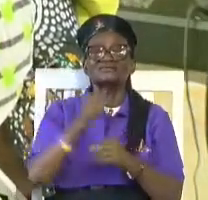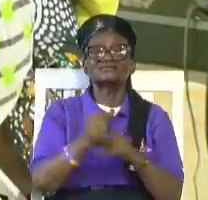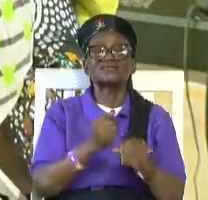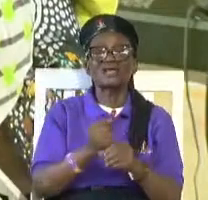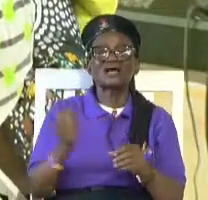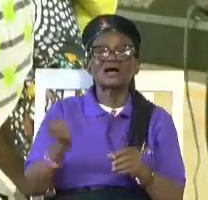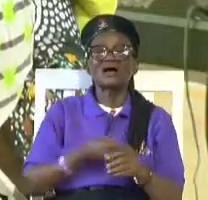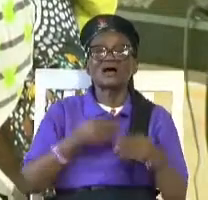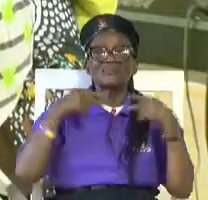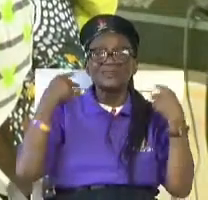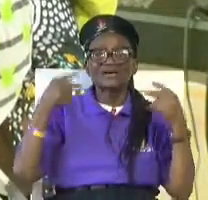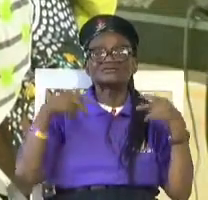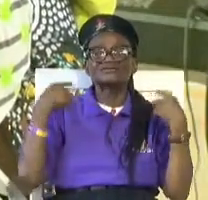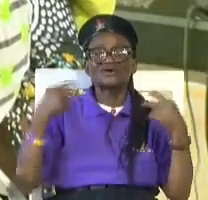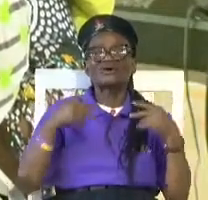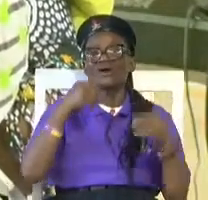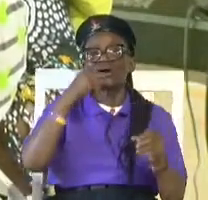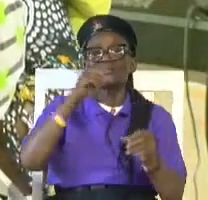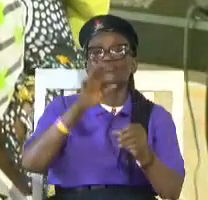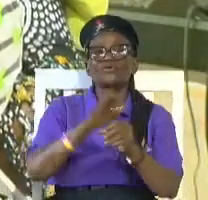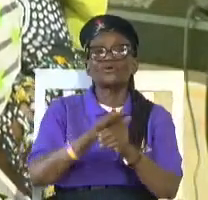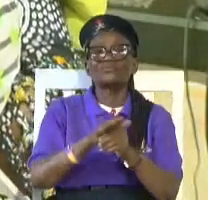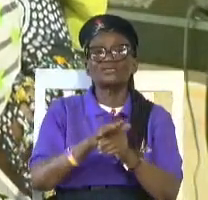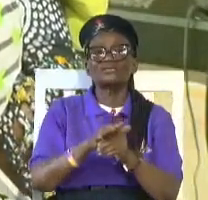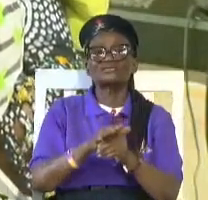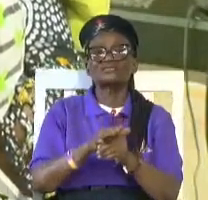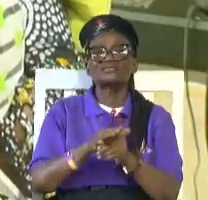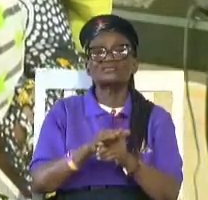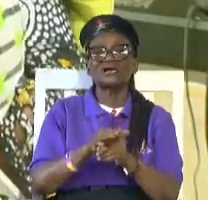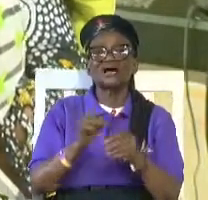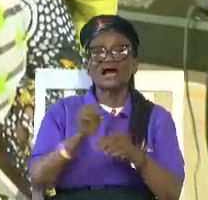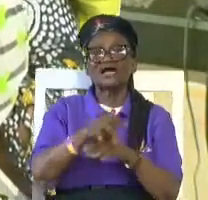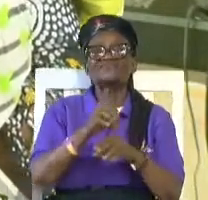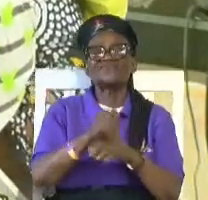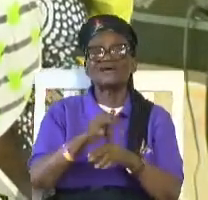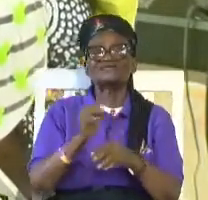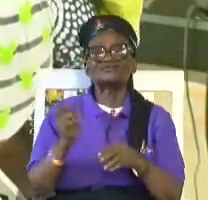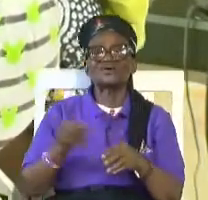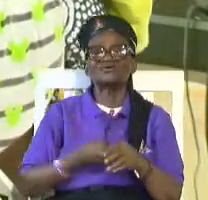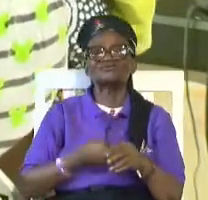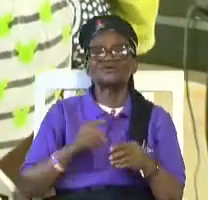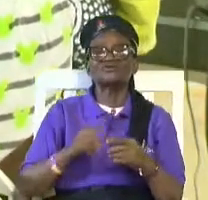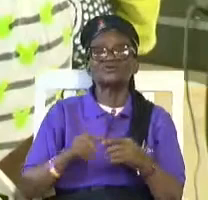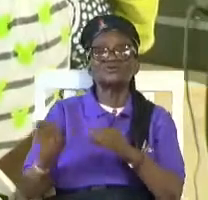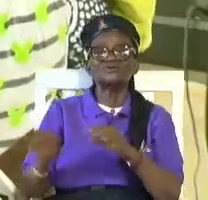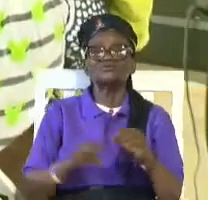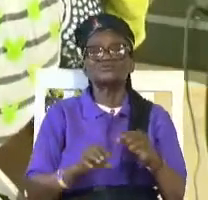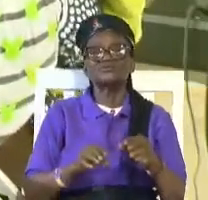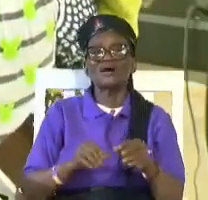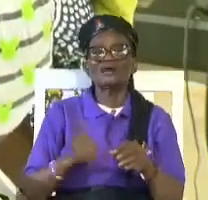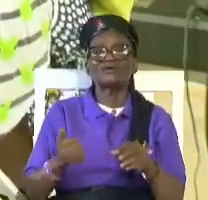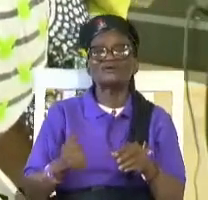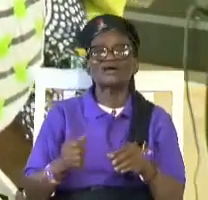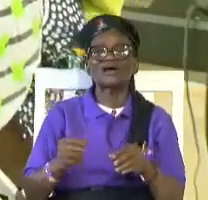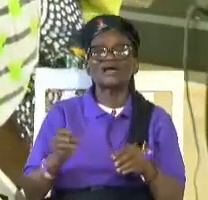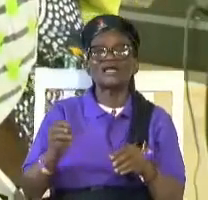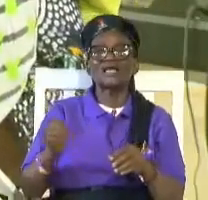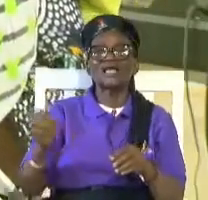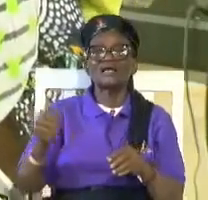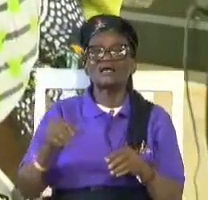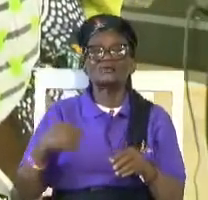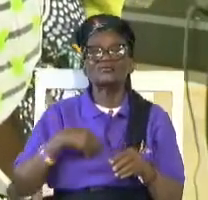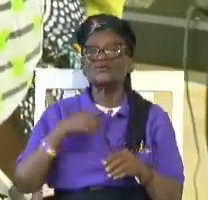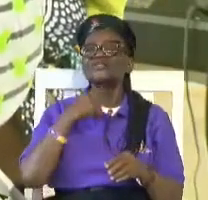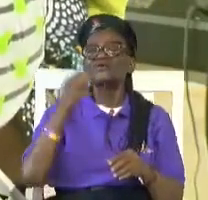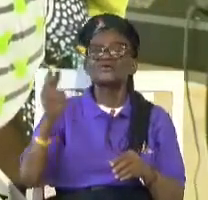our zone, Pastor Mr. Adesina, promised he advised us to do another IVF. And we told her we have done it